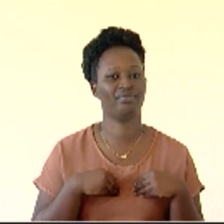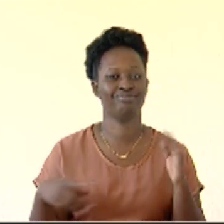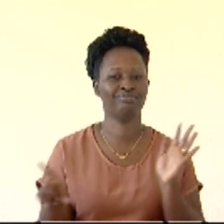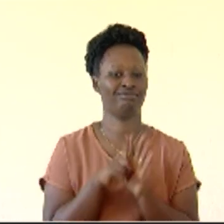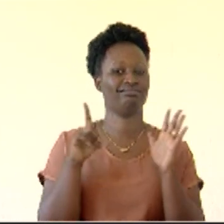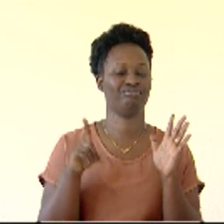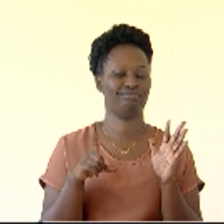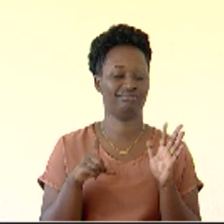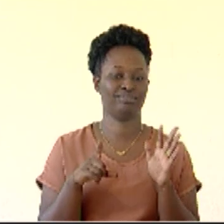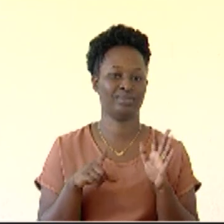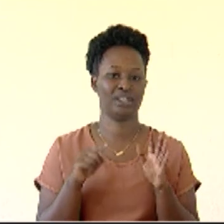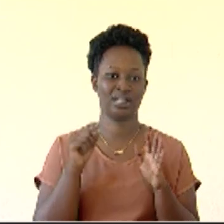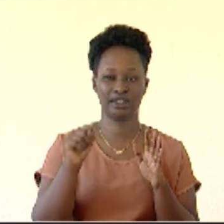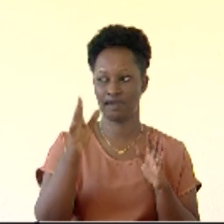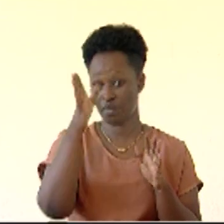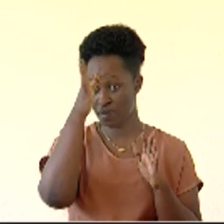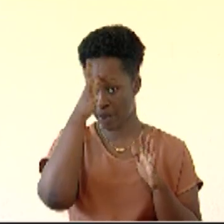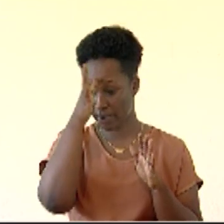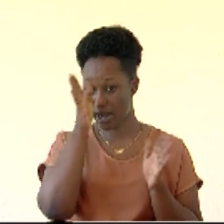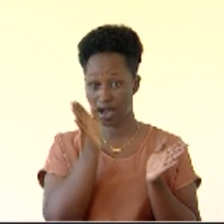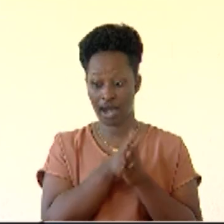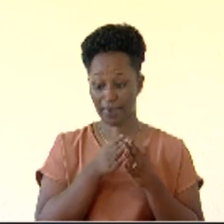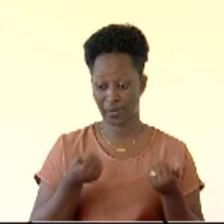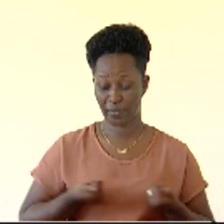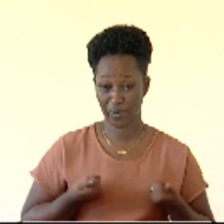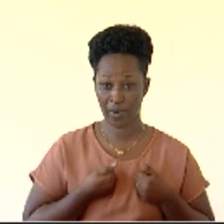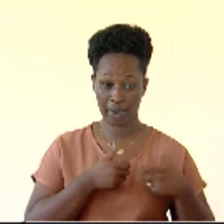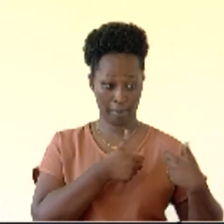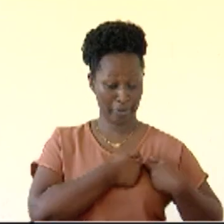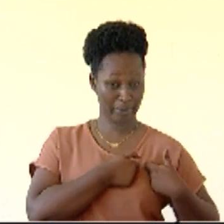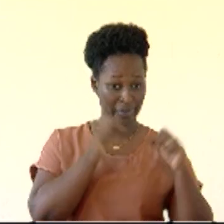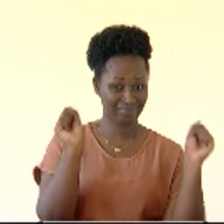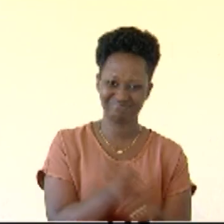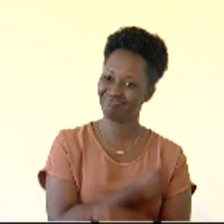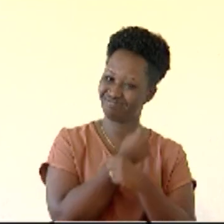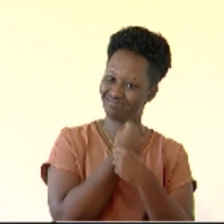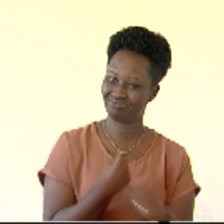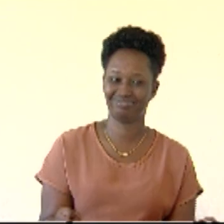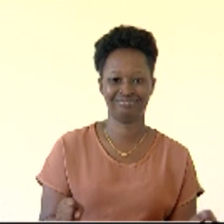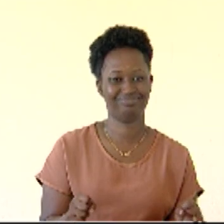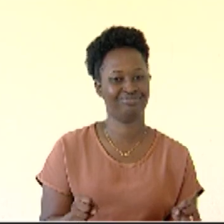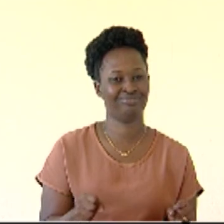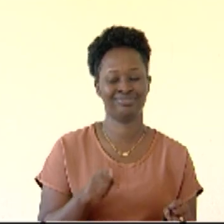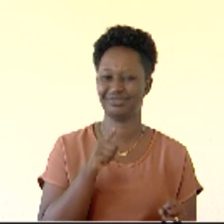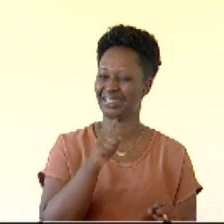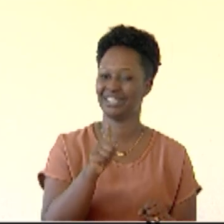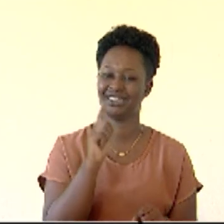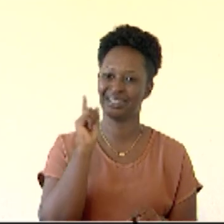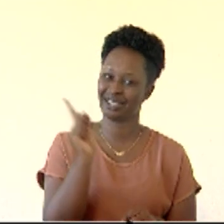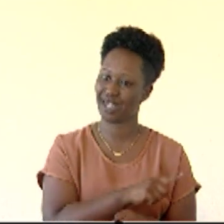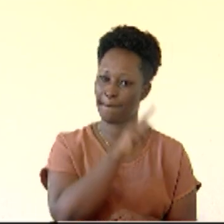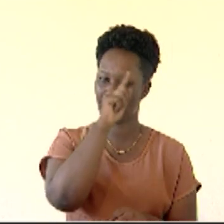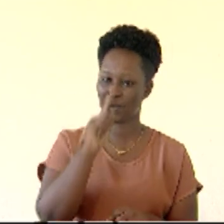Such a relationship, which means father and a daughter relationship, is unacceptable. It should be considered as a taboo.